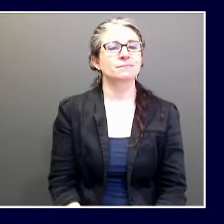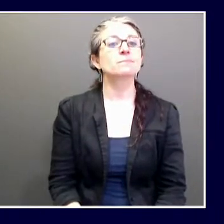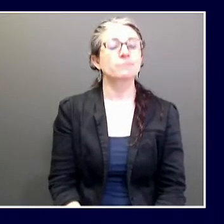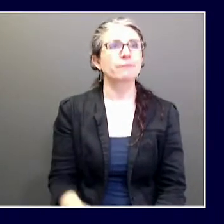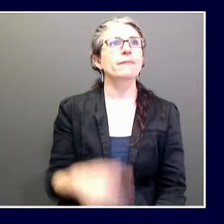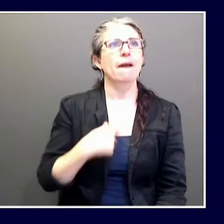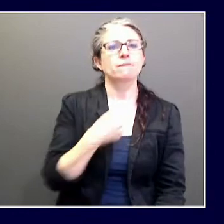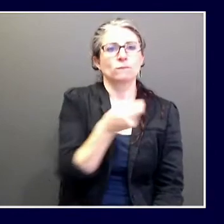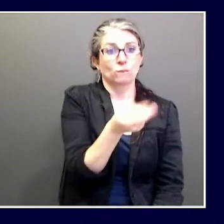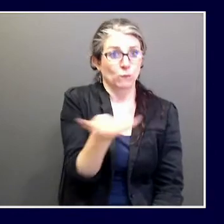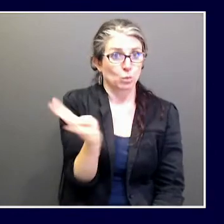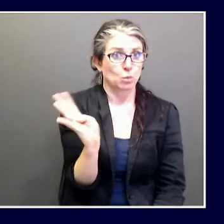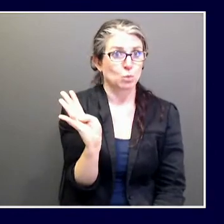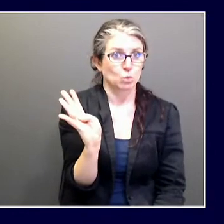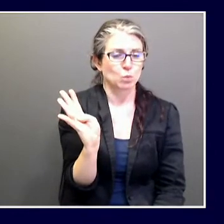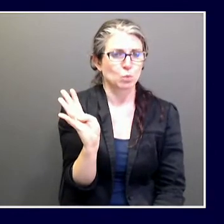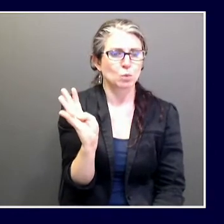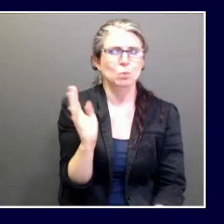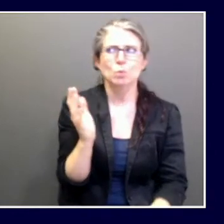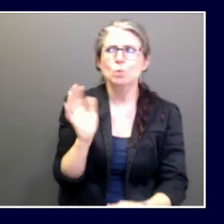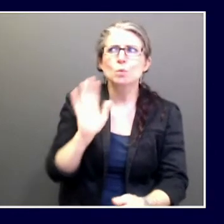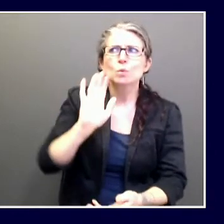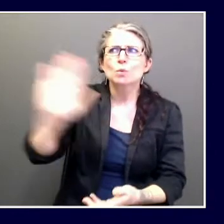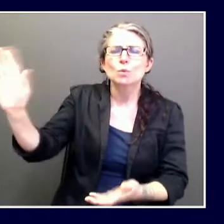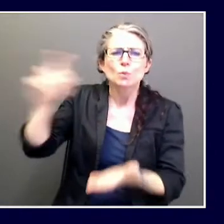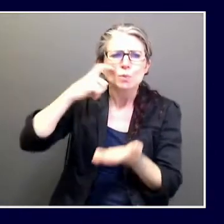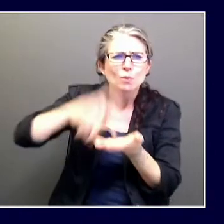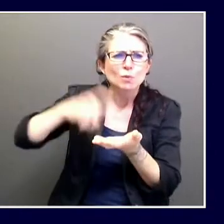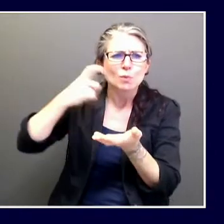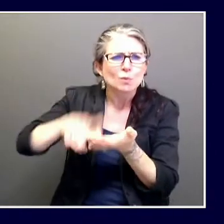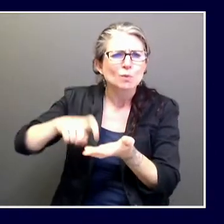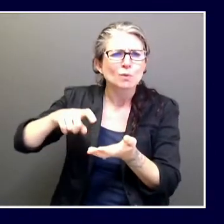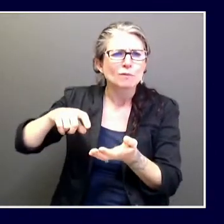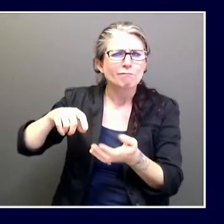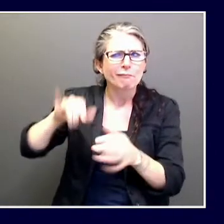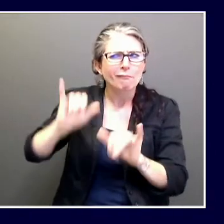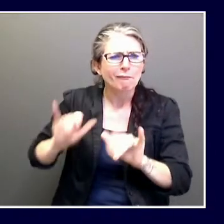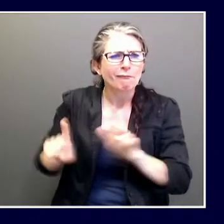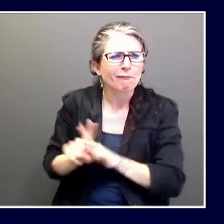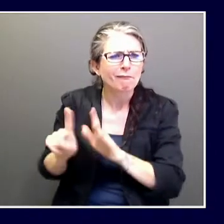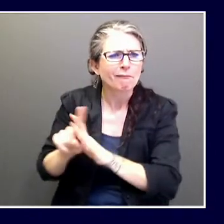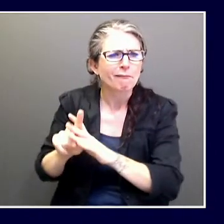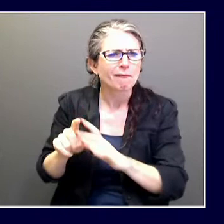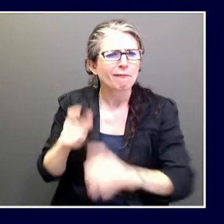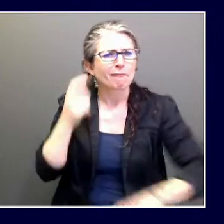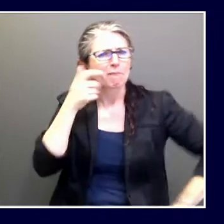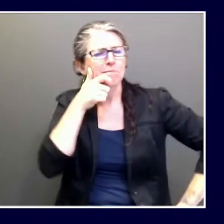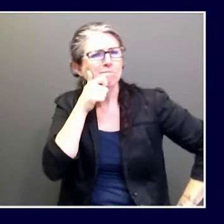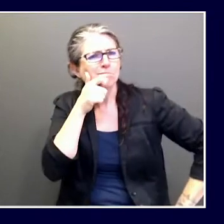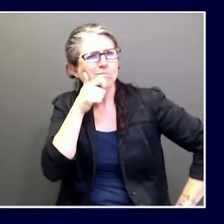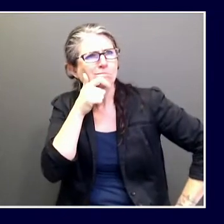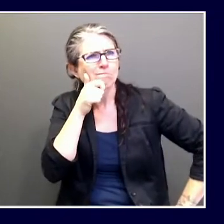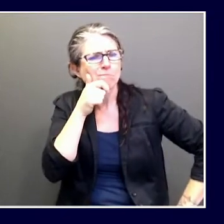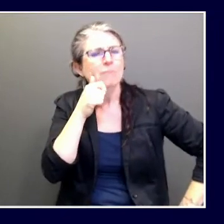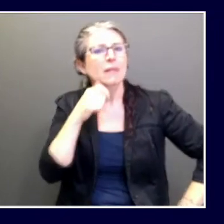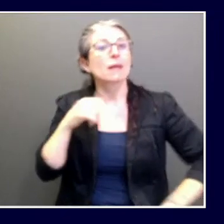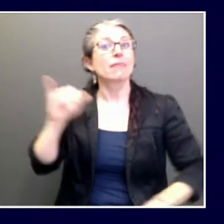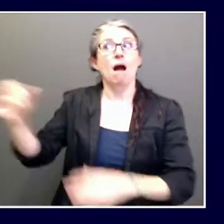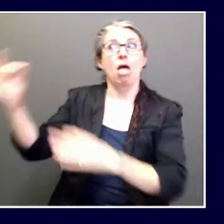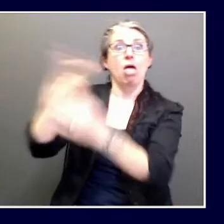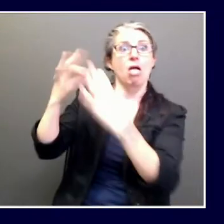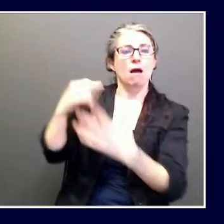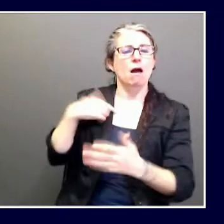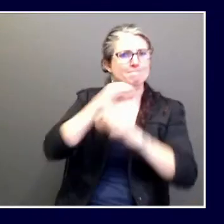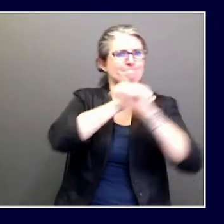scientifically, that researchers around the globe are looking into to help us better understand what degree of concern